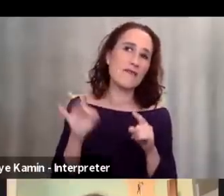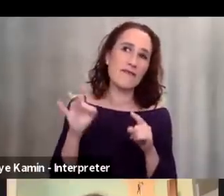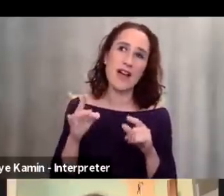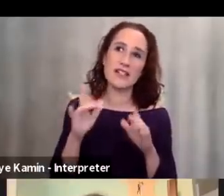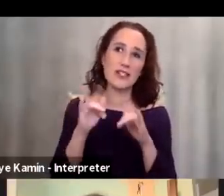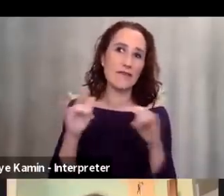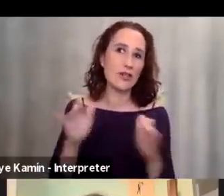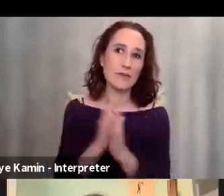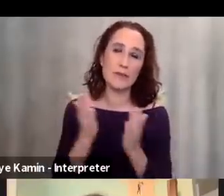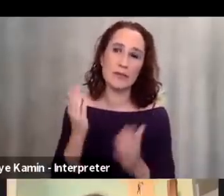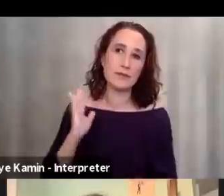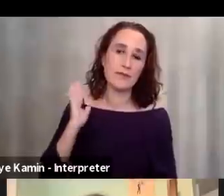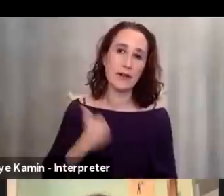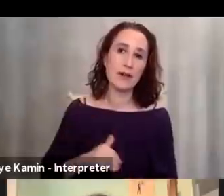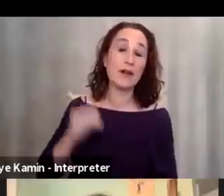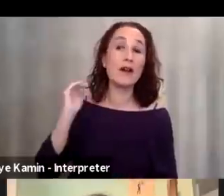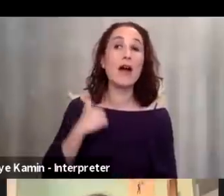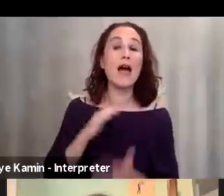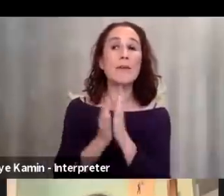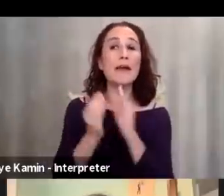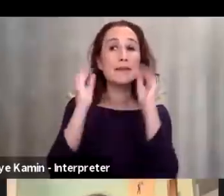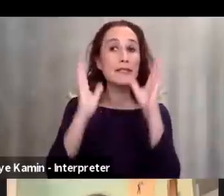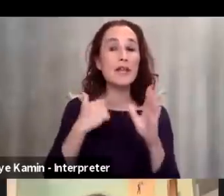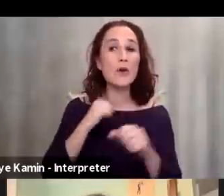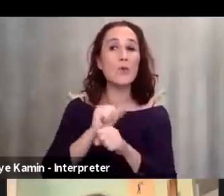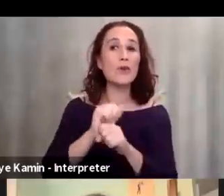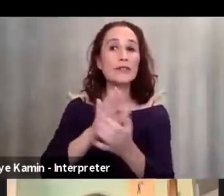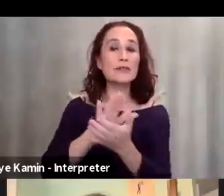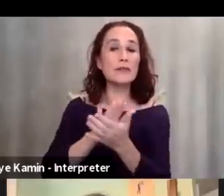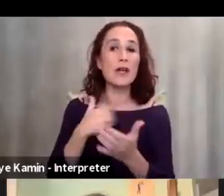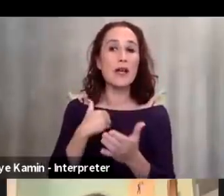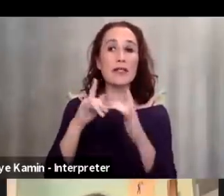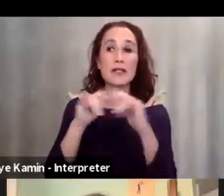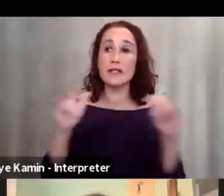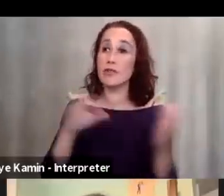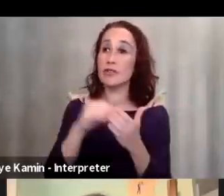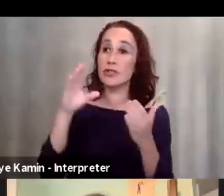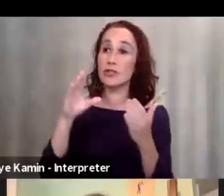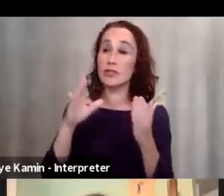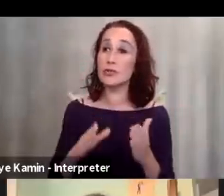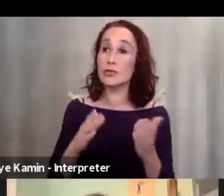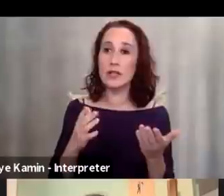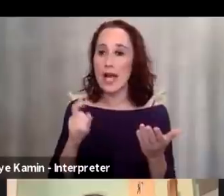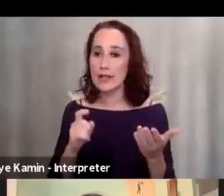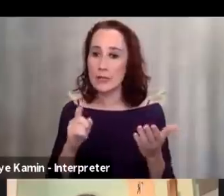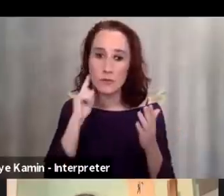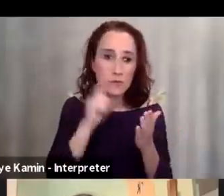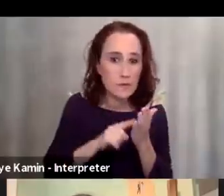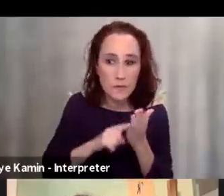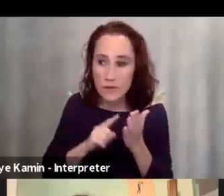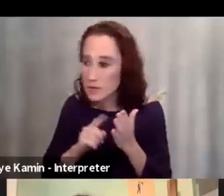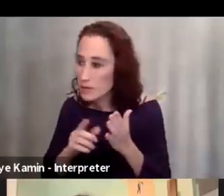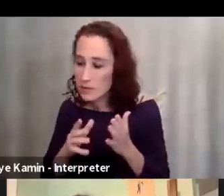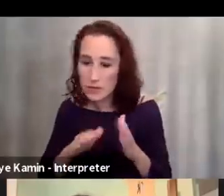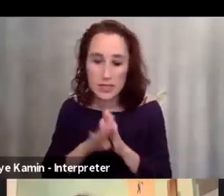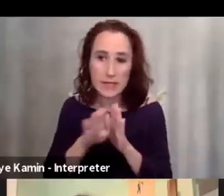I became a teacher and I worked in schools where I had diverse students, I had to work really hard to build classroom